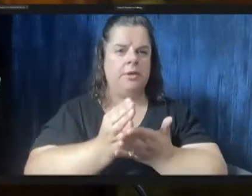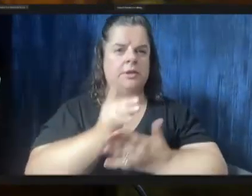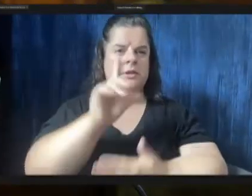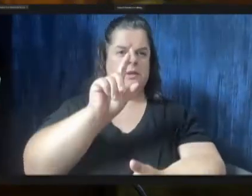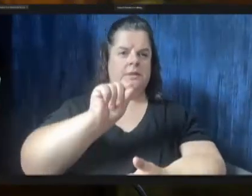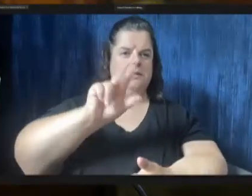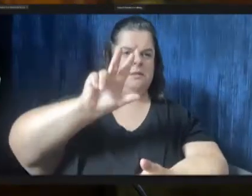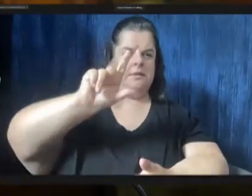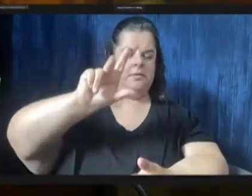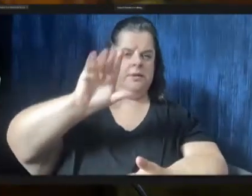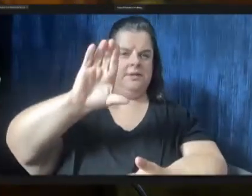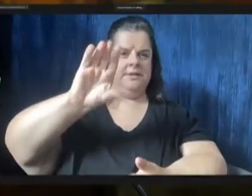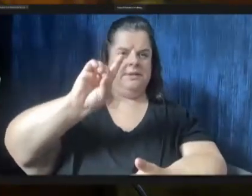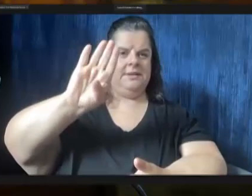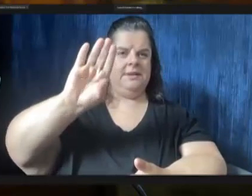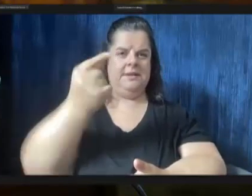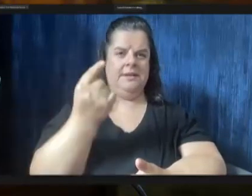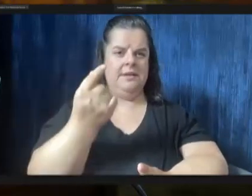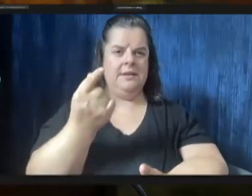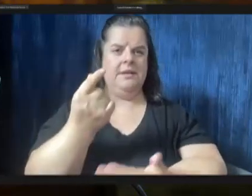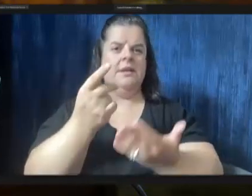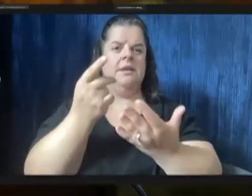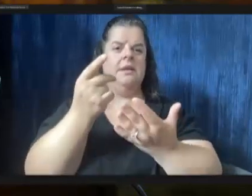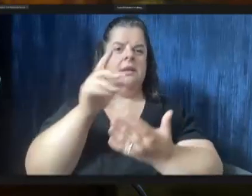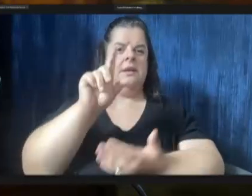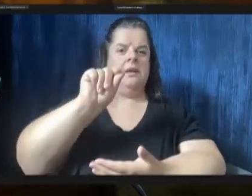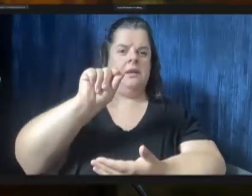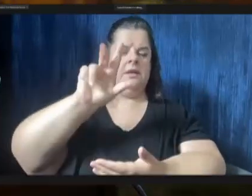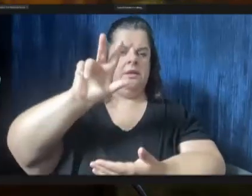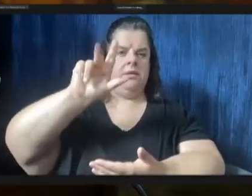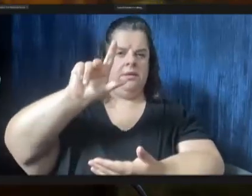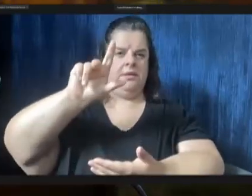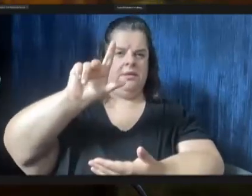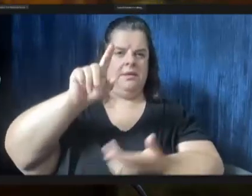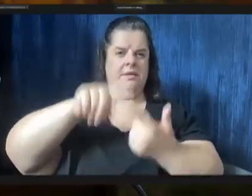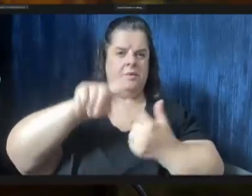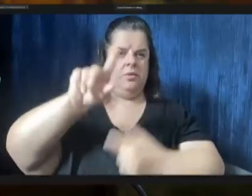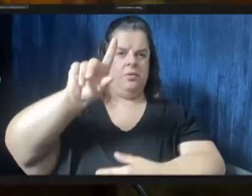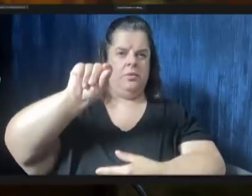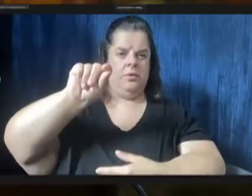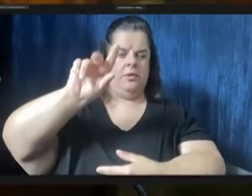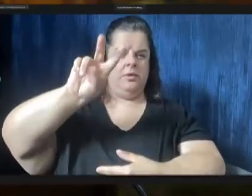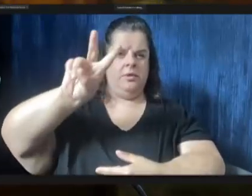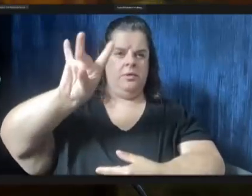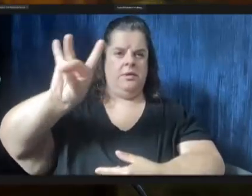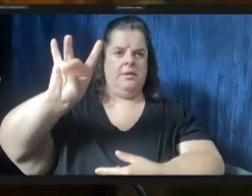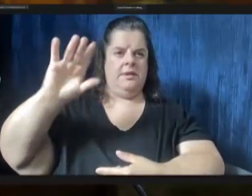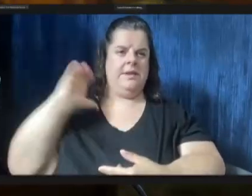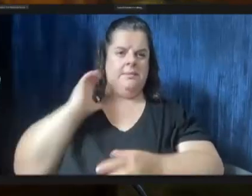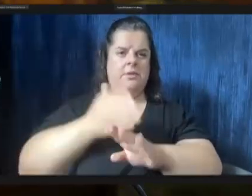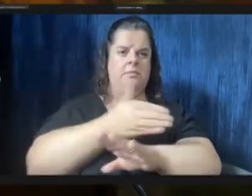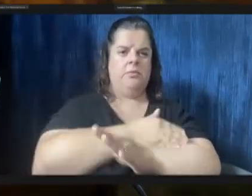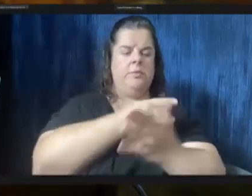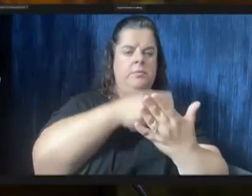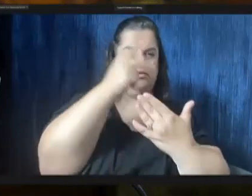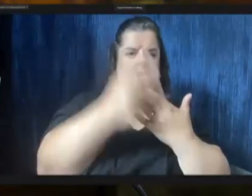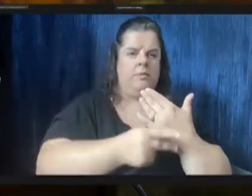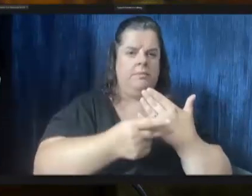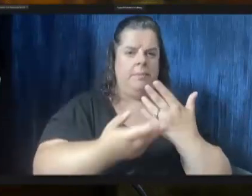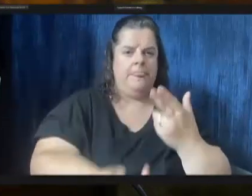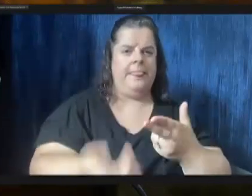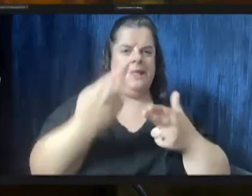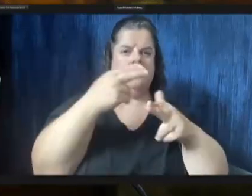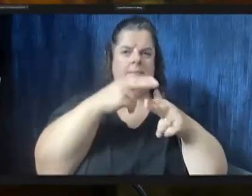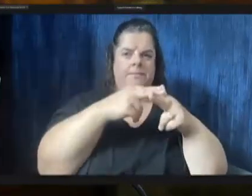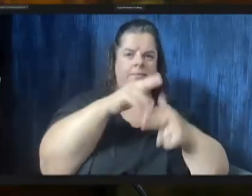the 2023 Community Development Program, and the 2023 through 2028 Capital Improvement Program